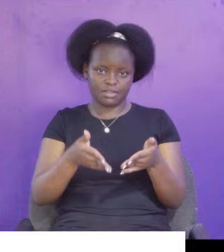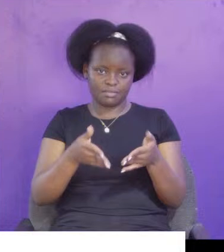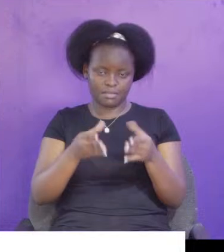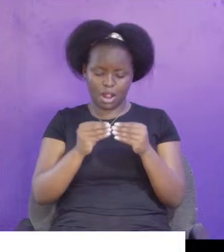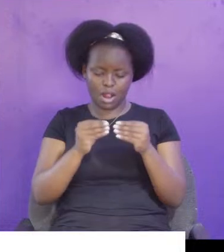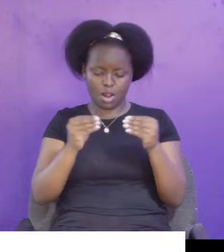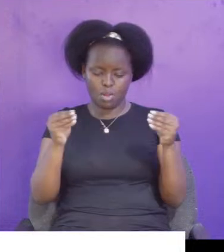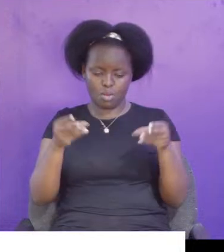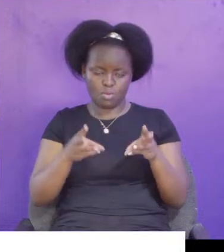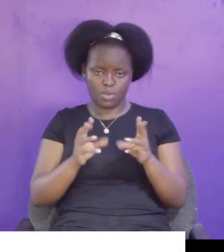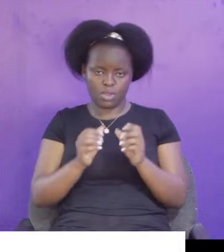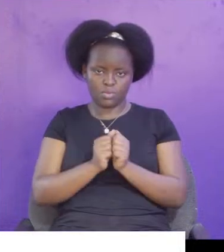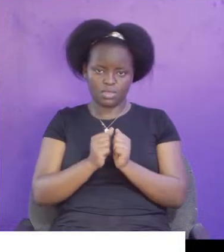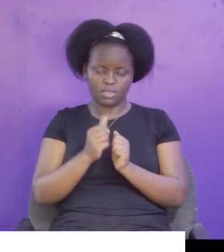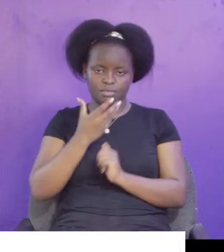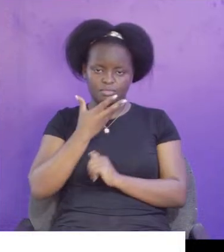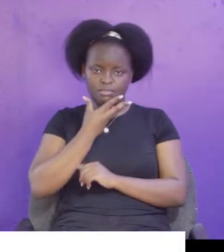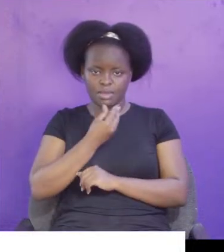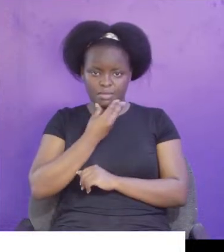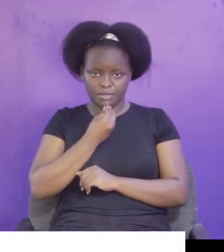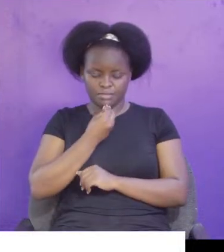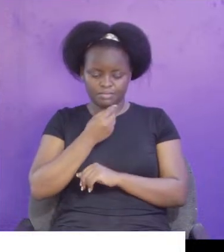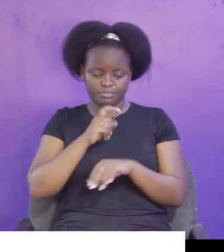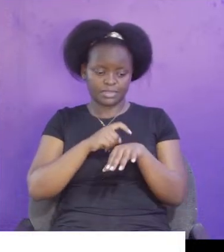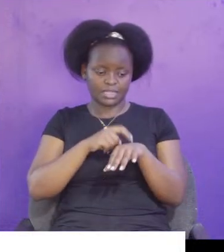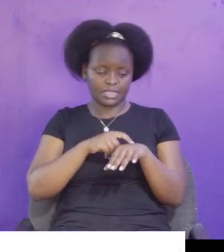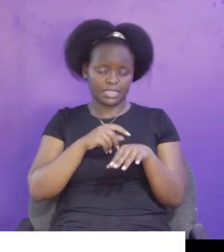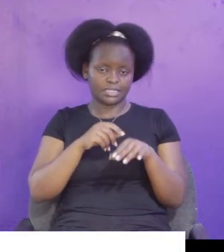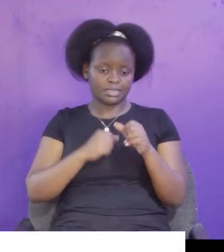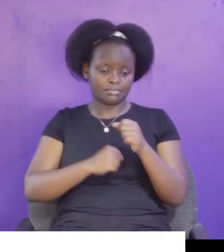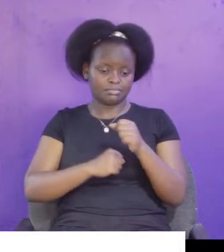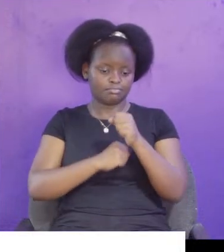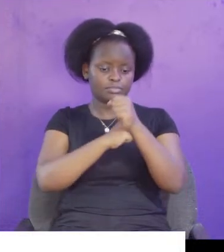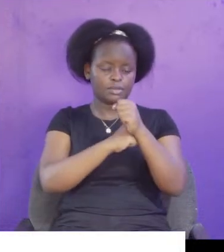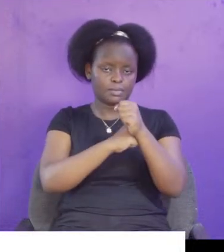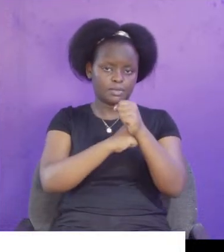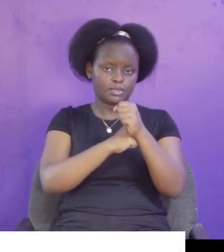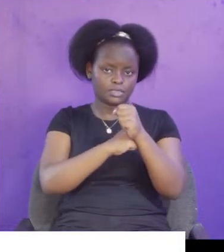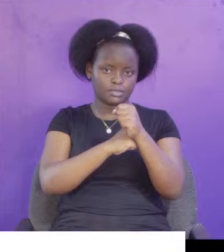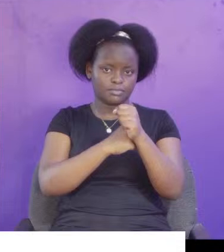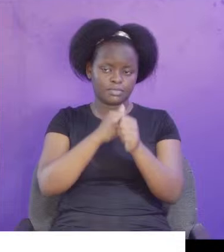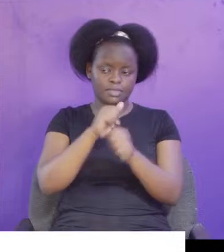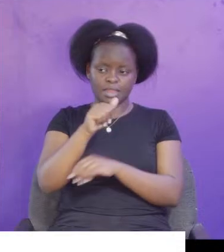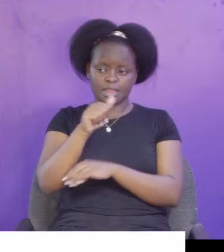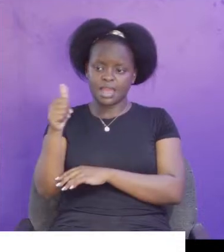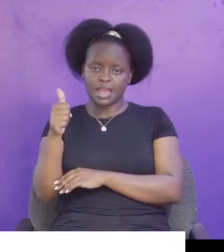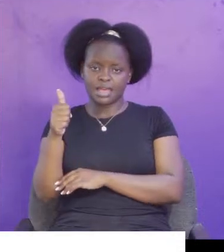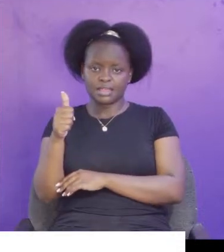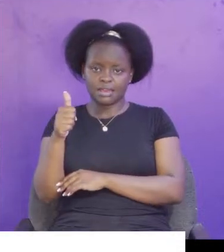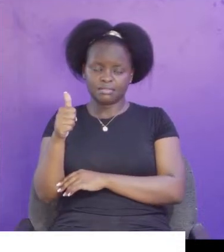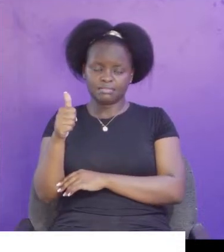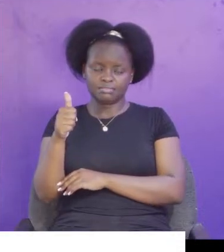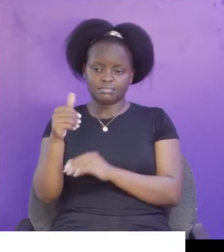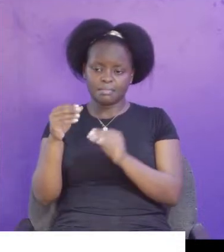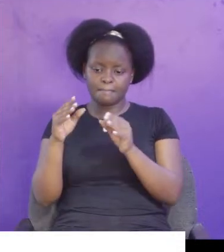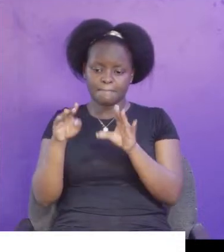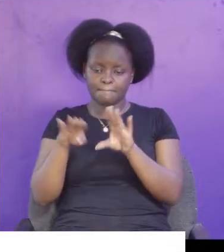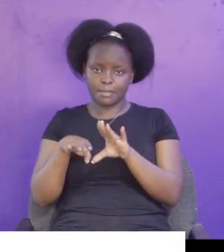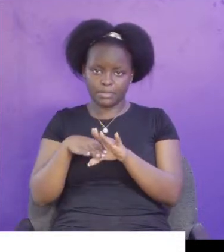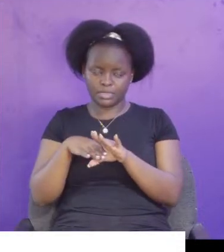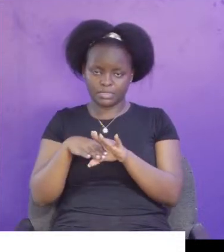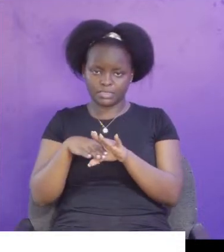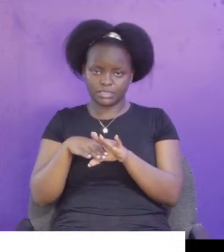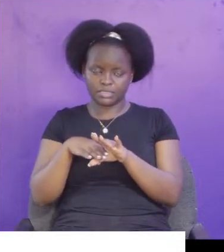Baba. When I stood by him with the other Pentagon members at a defining